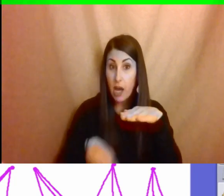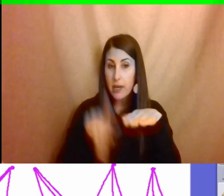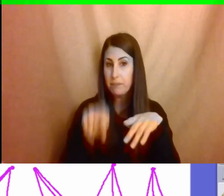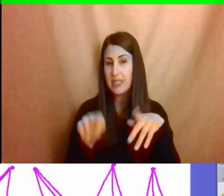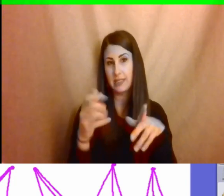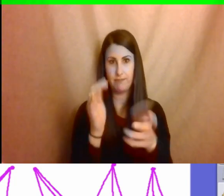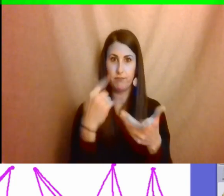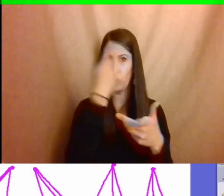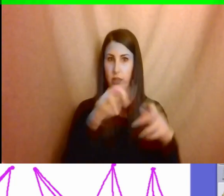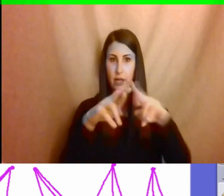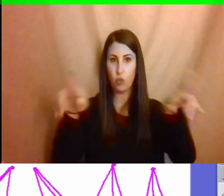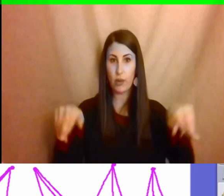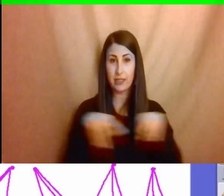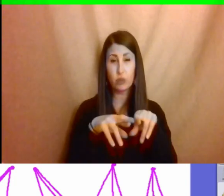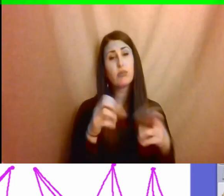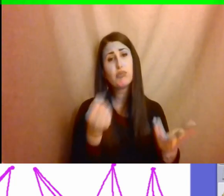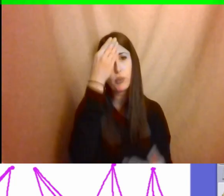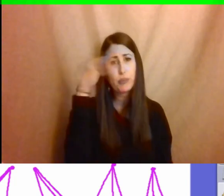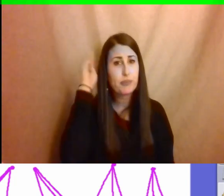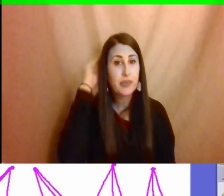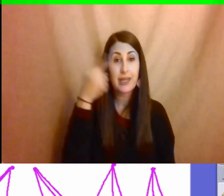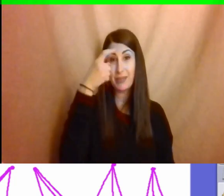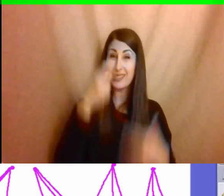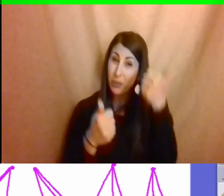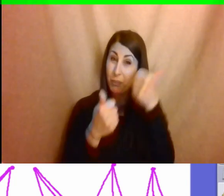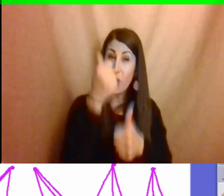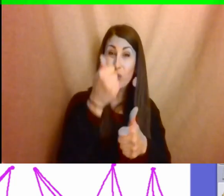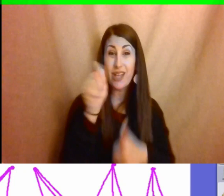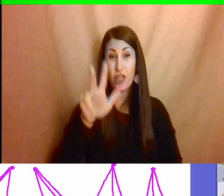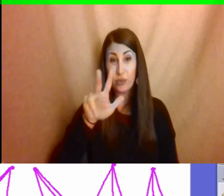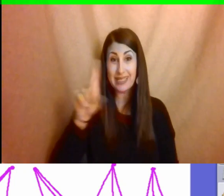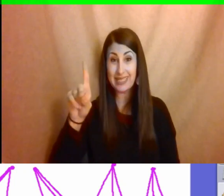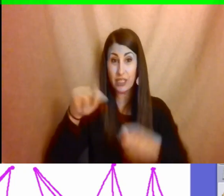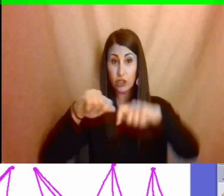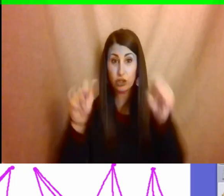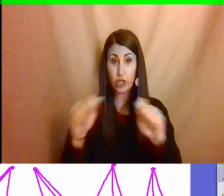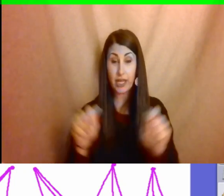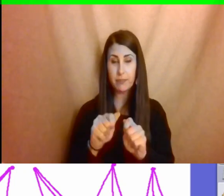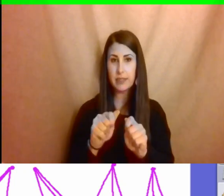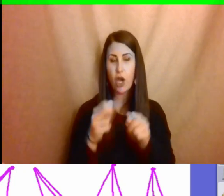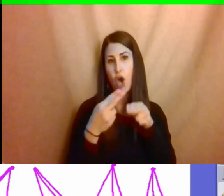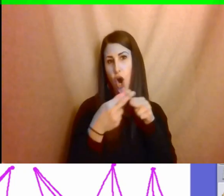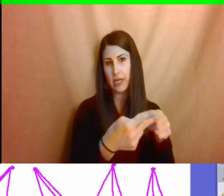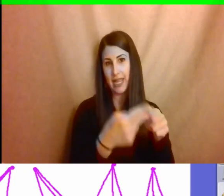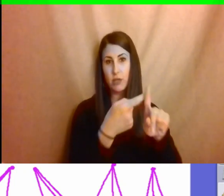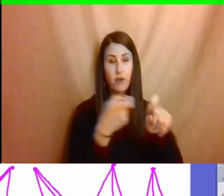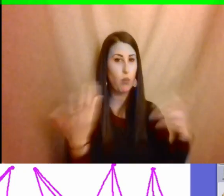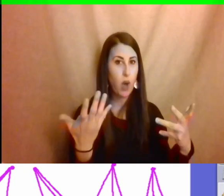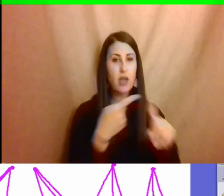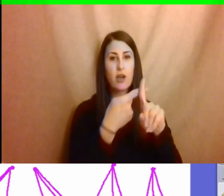shapes are named based off the base shape, the shape on the